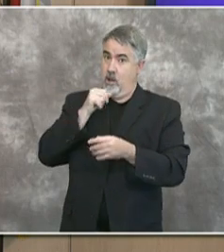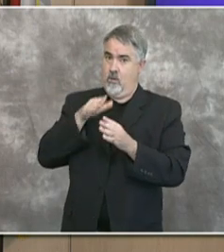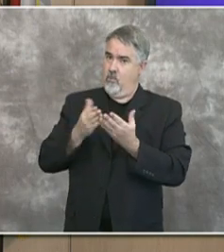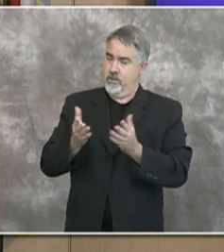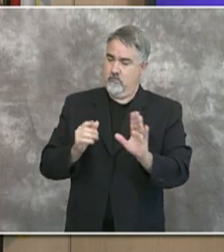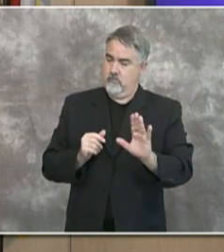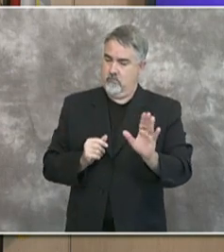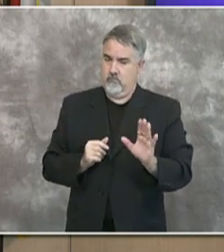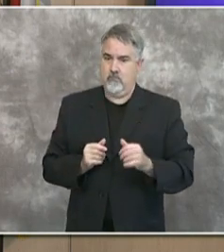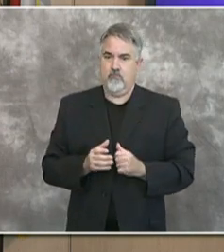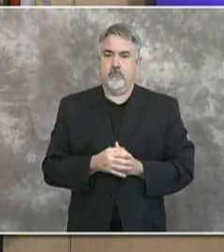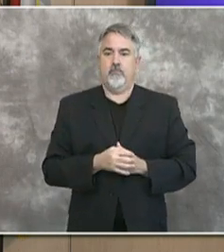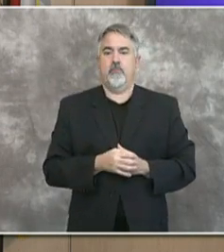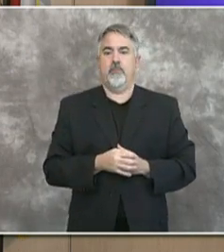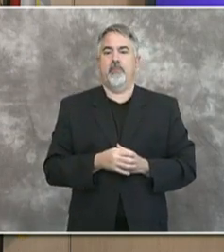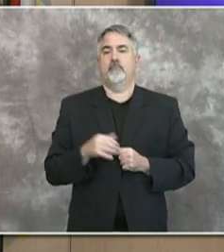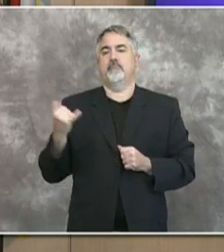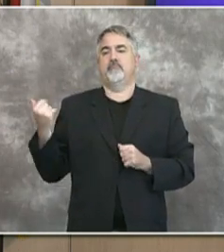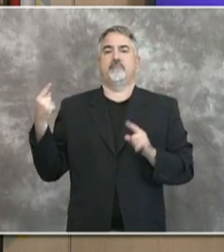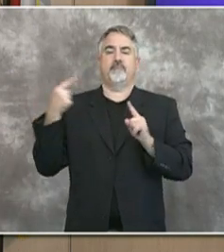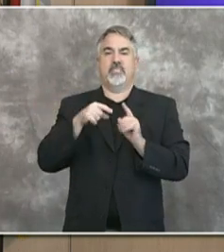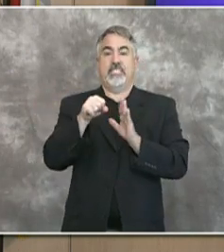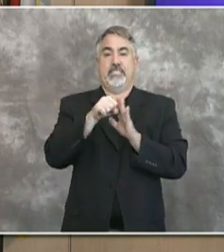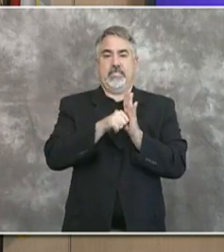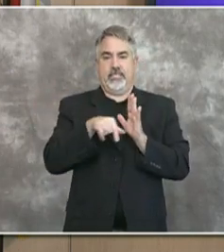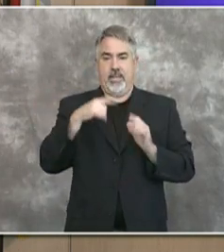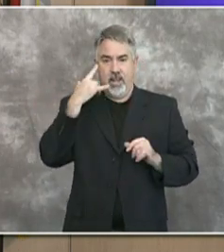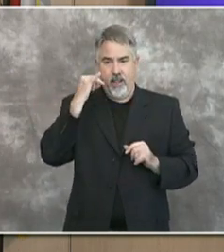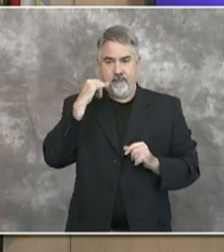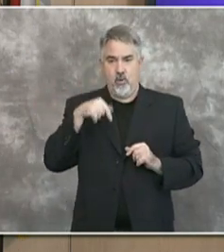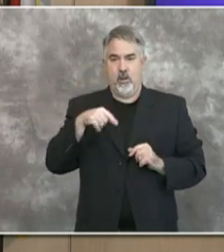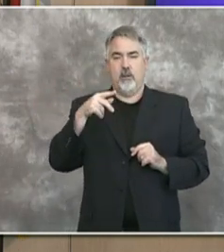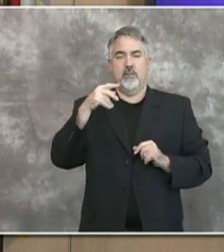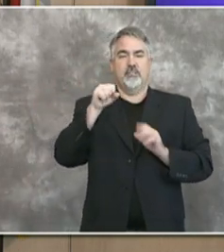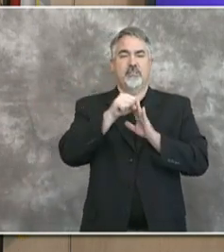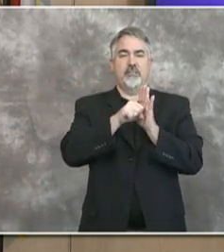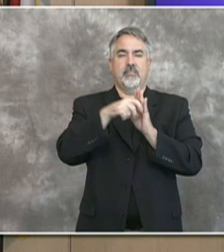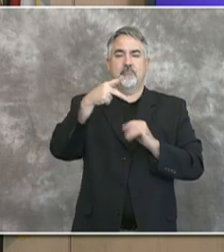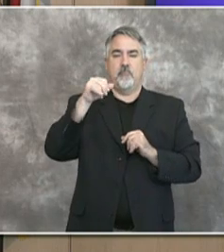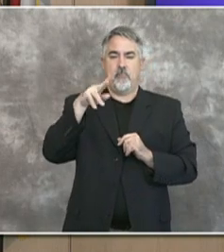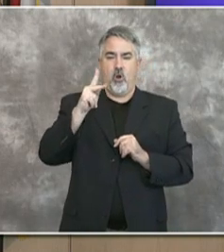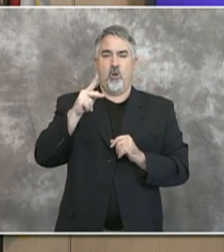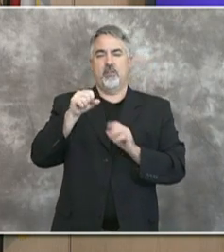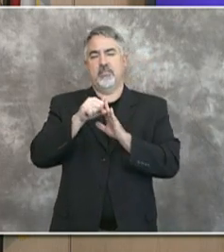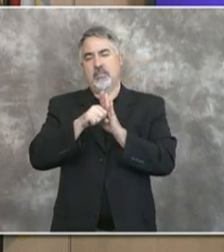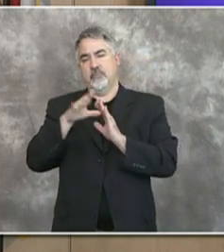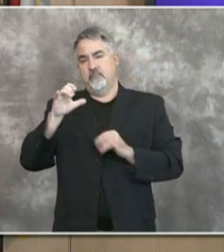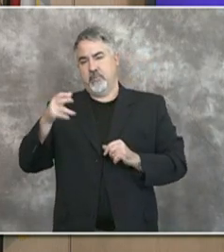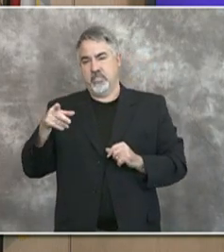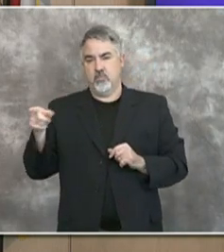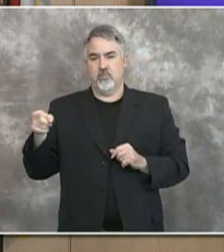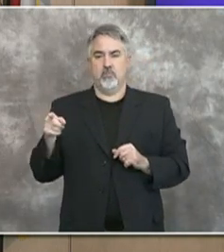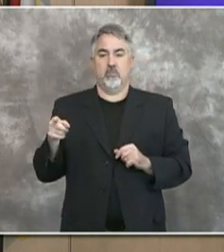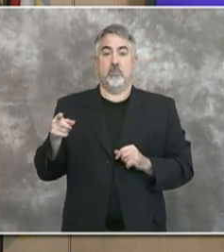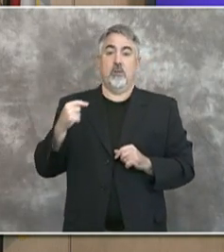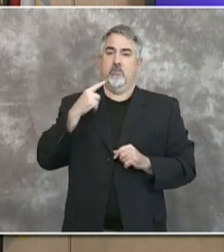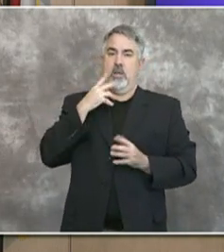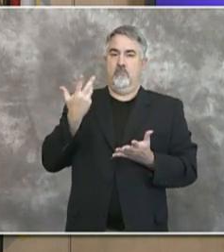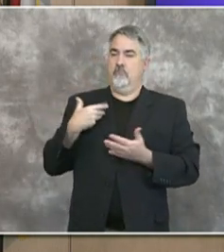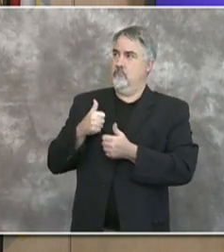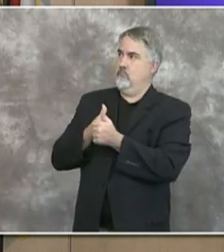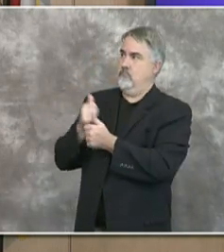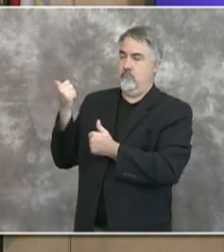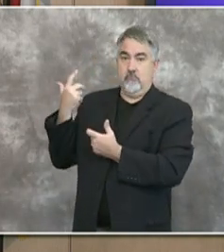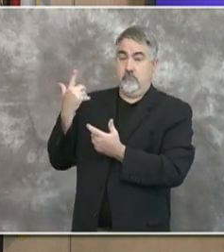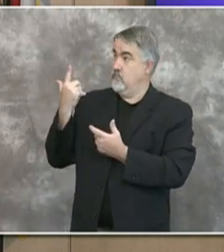and state parks. State beaches and state parks are at the sole discretion of the state of California, and they will make announcements about their posture